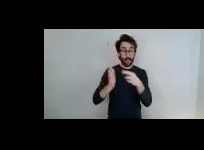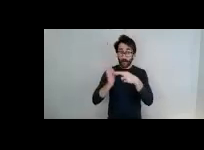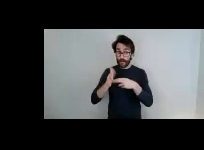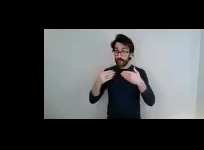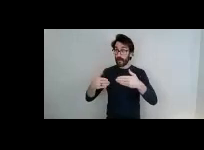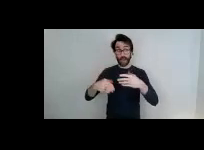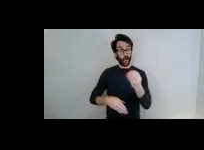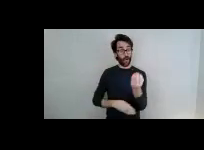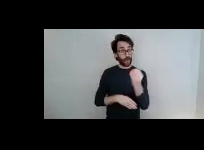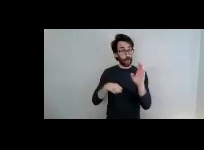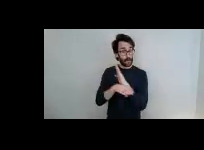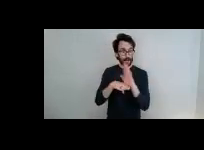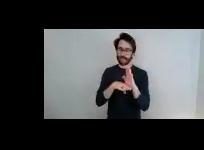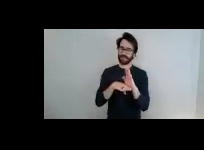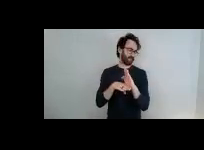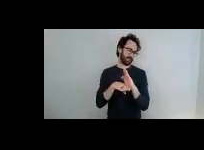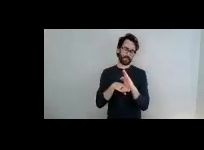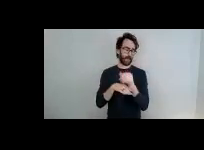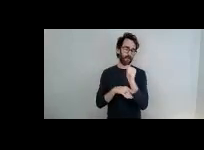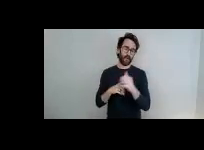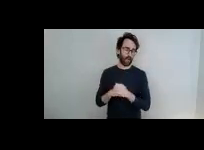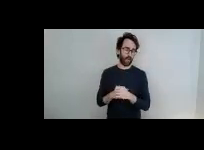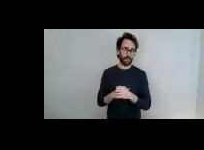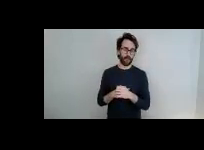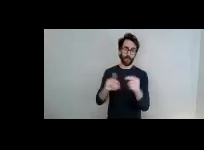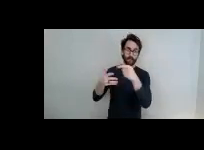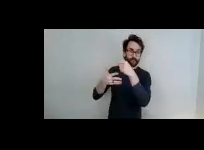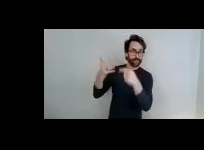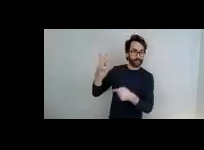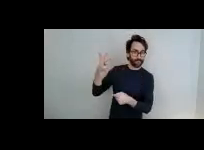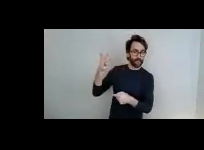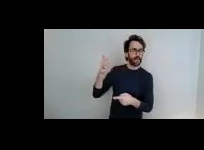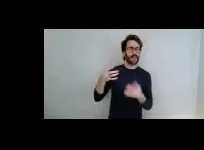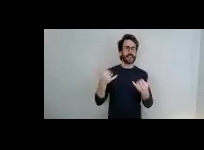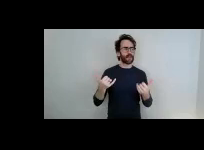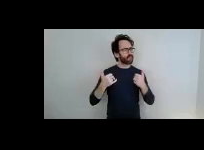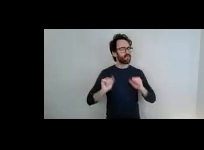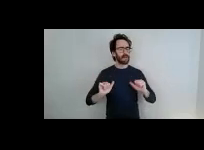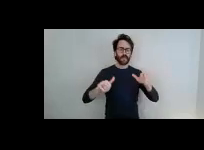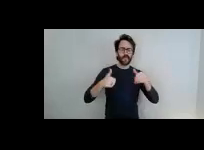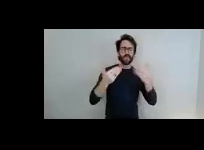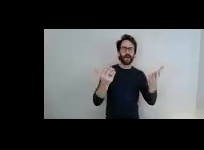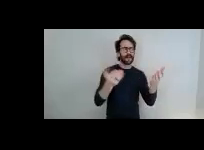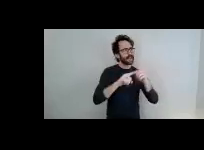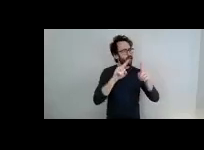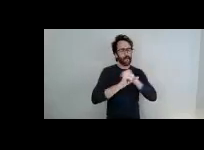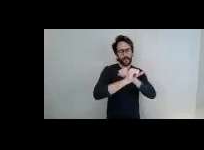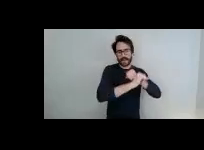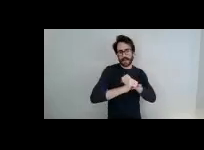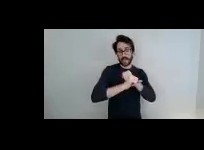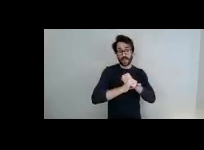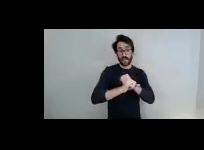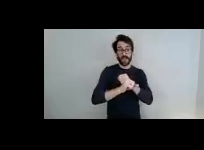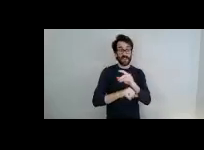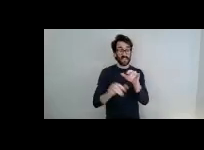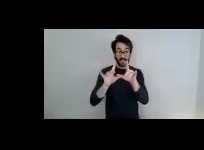in Ontario. So these are just some of the ways that we're trying to, provide protection. And we're also, letting you know what's happening